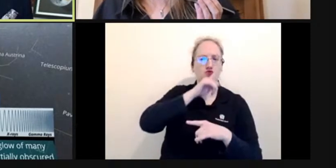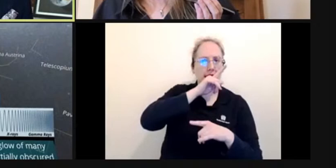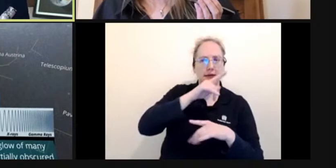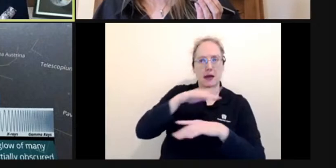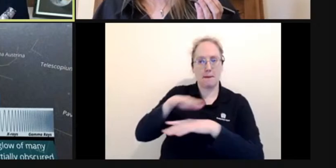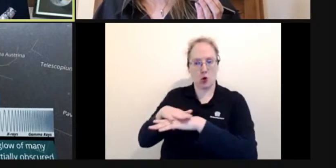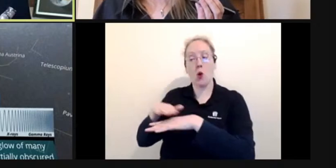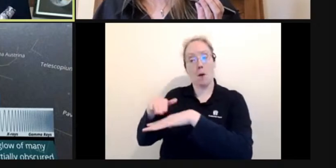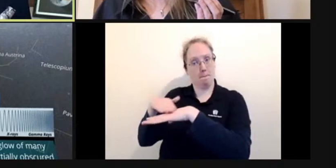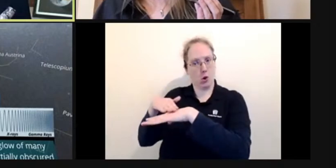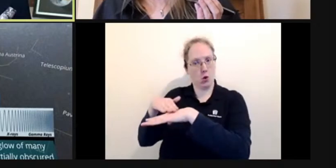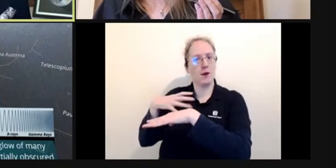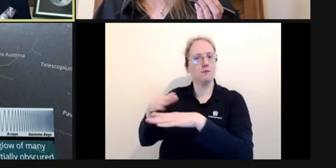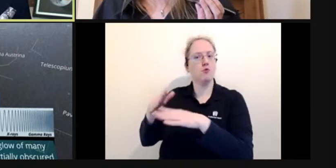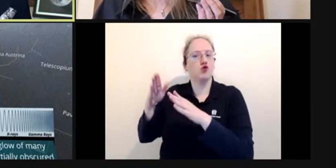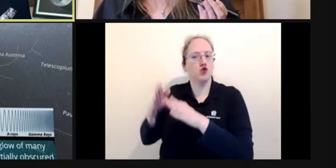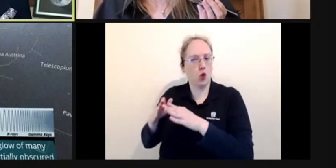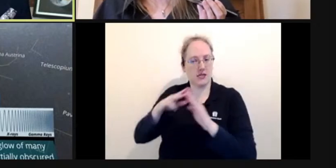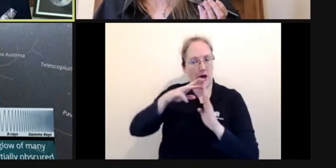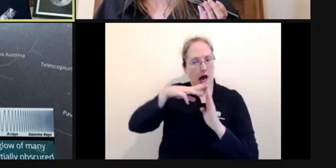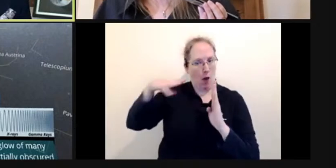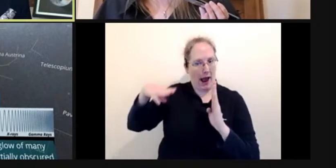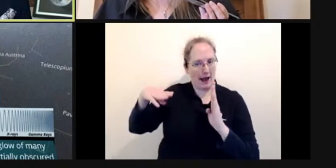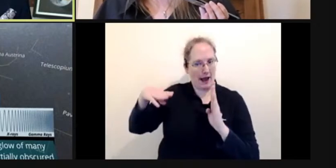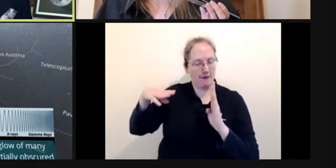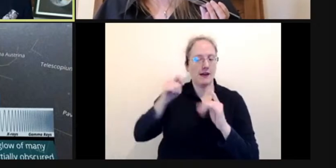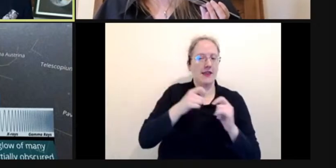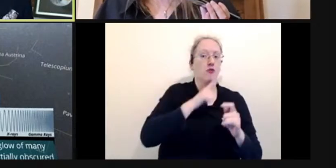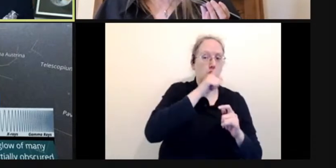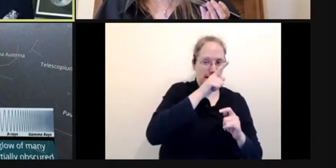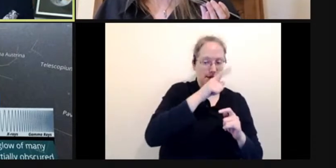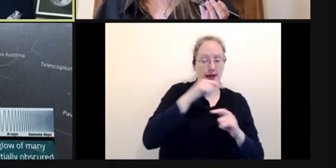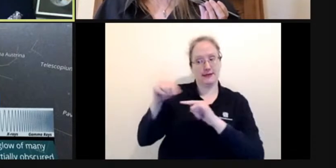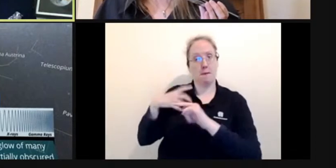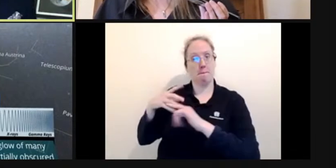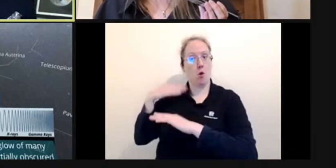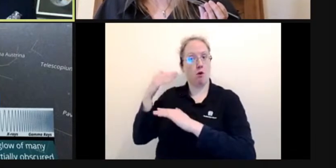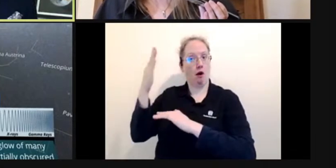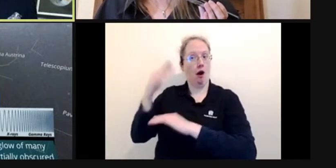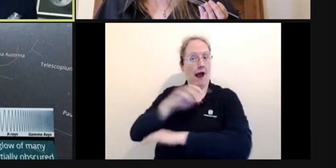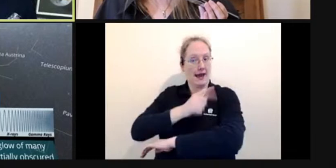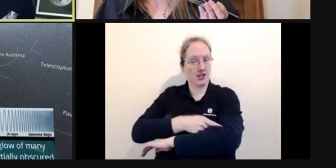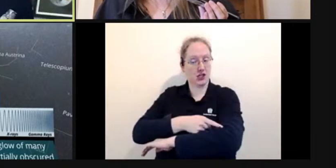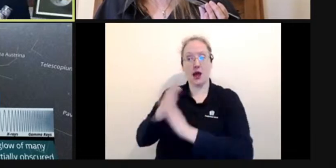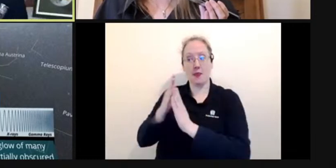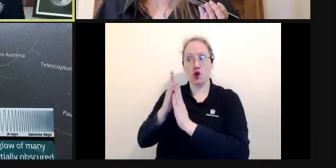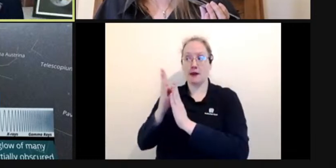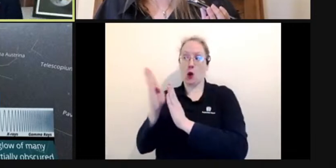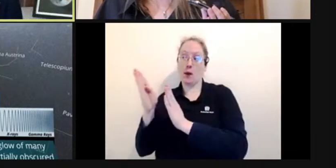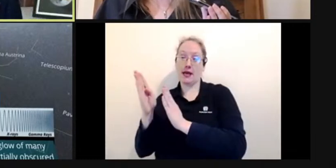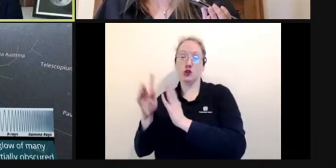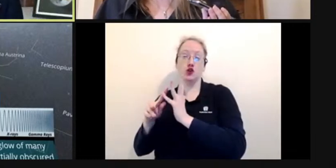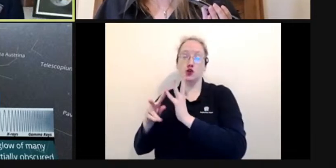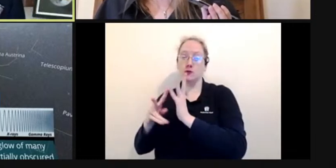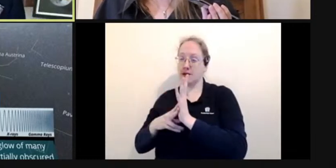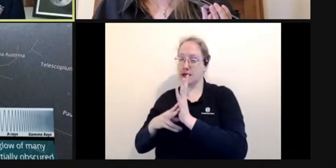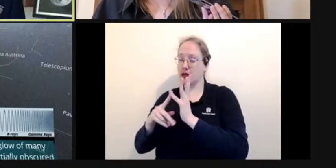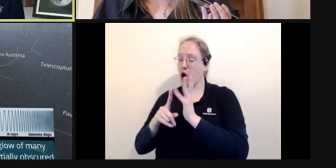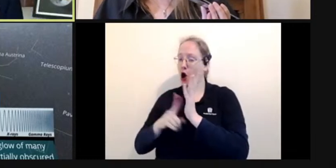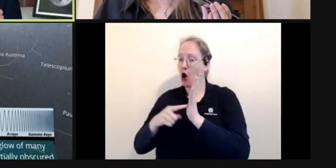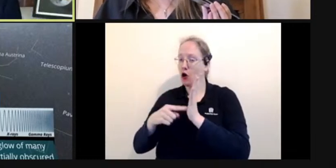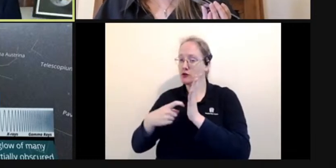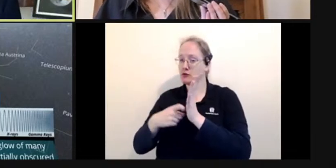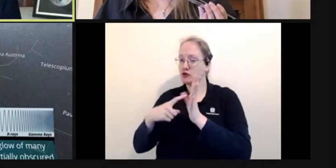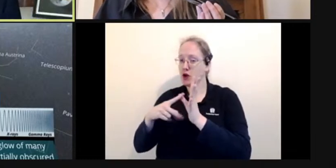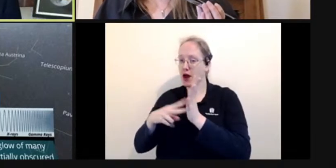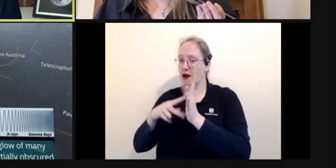wavelength than red and higher energy. Even higher energy, shorter wavelength is ultraviolet. That's actually such energetic light